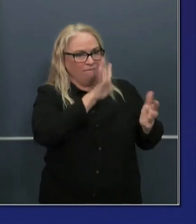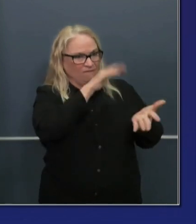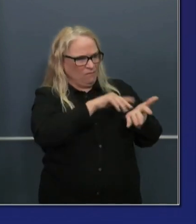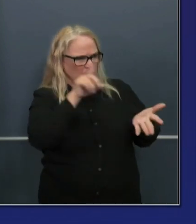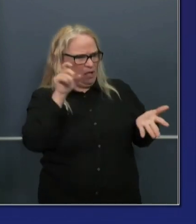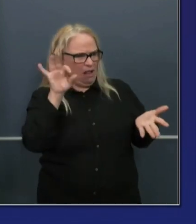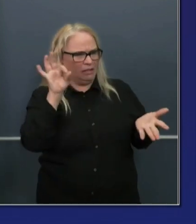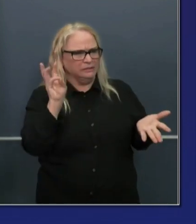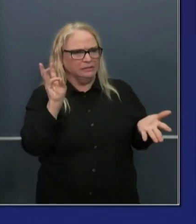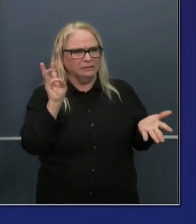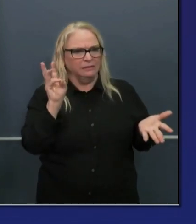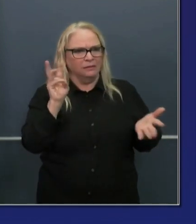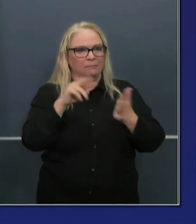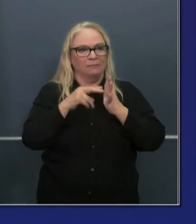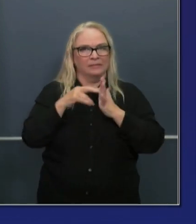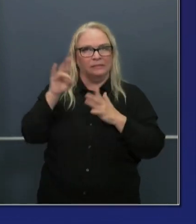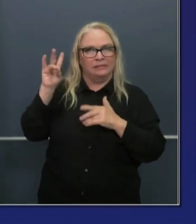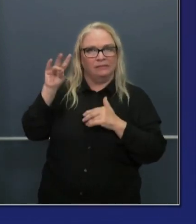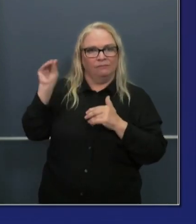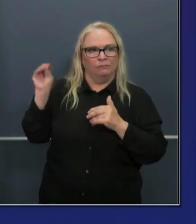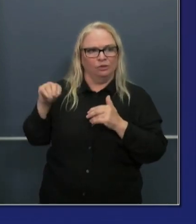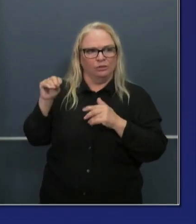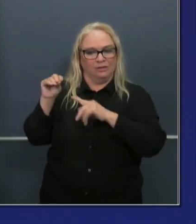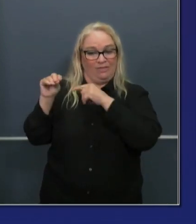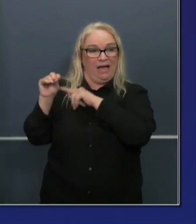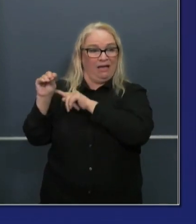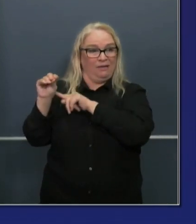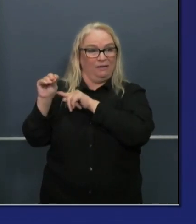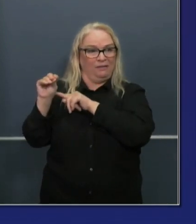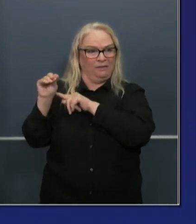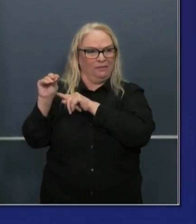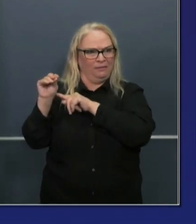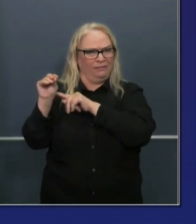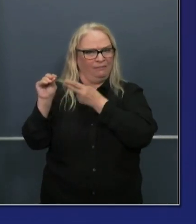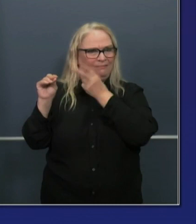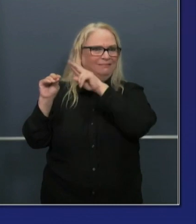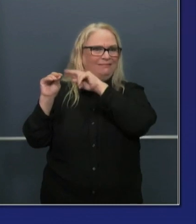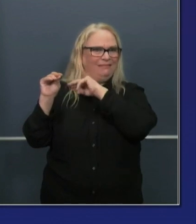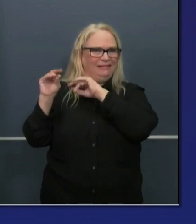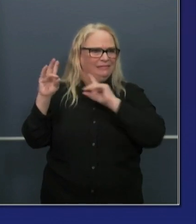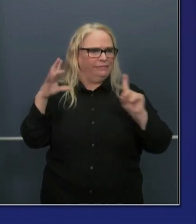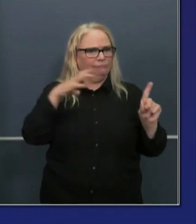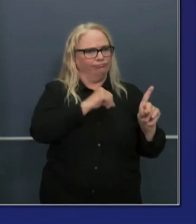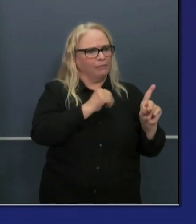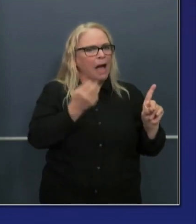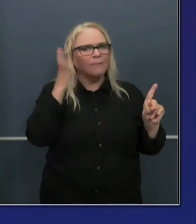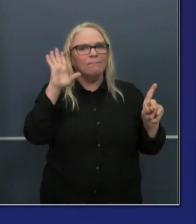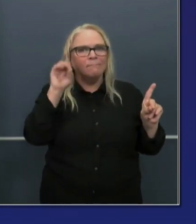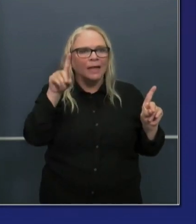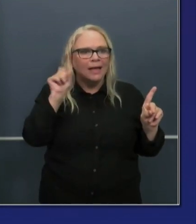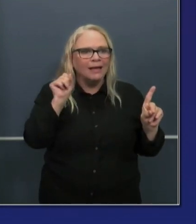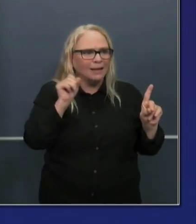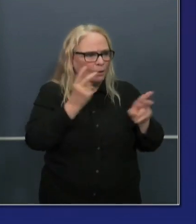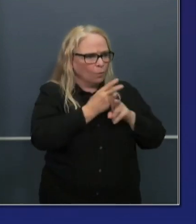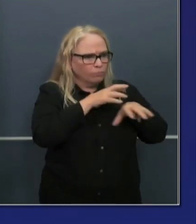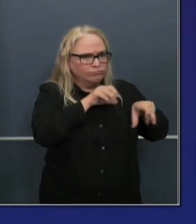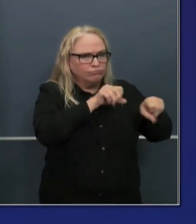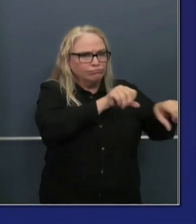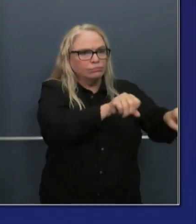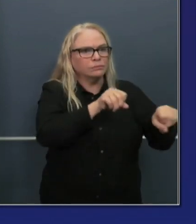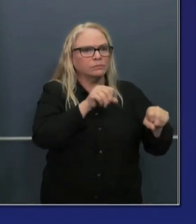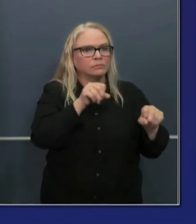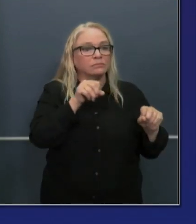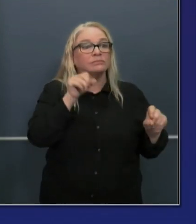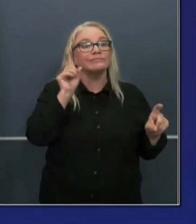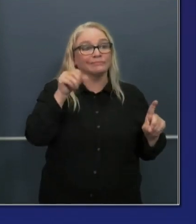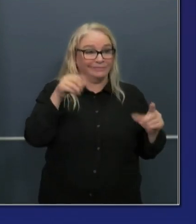7% or so of all the hospital beds in the state of California. Not all the hospital beds are being used. You'll see that reflected in that